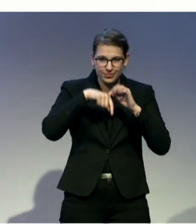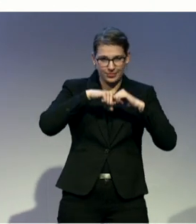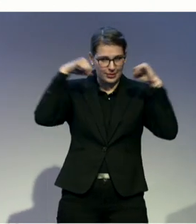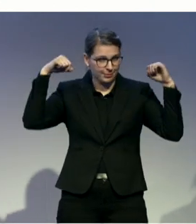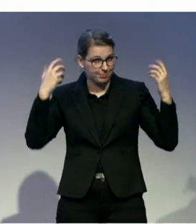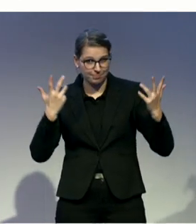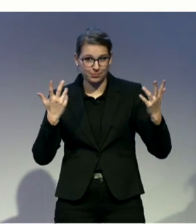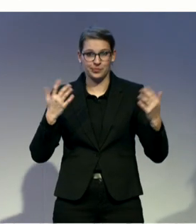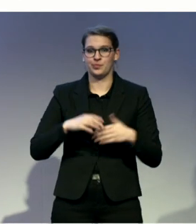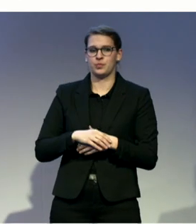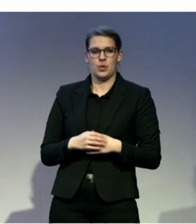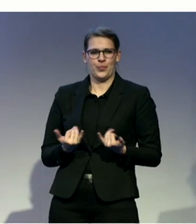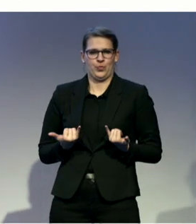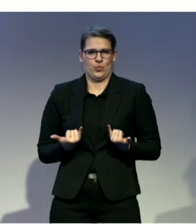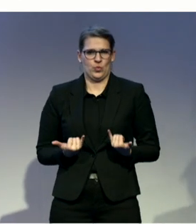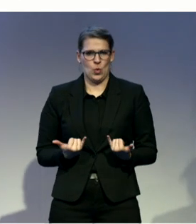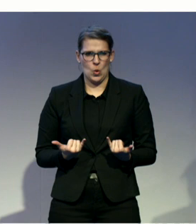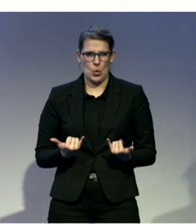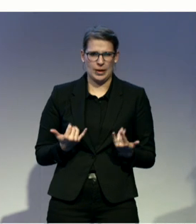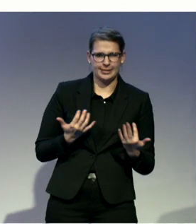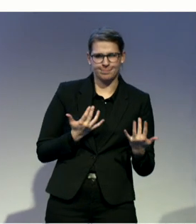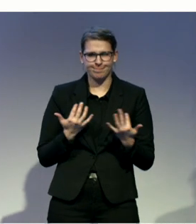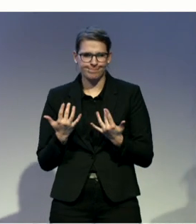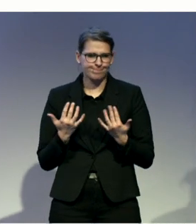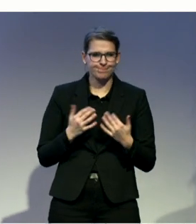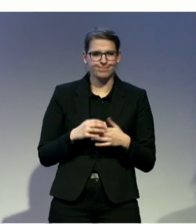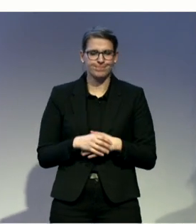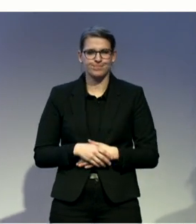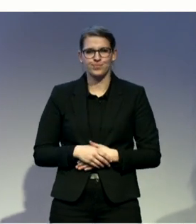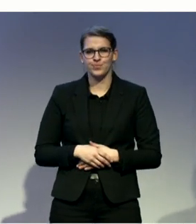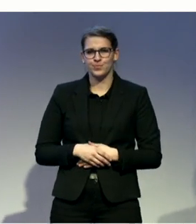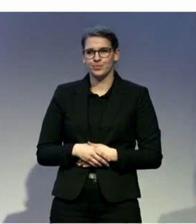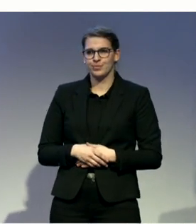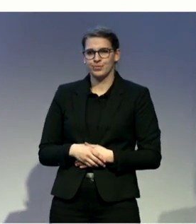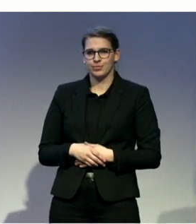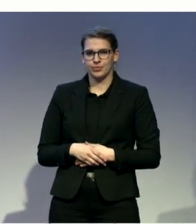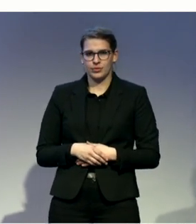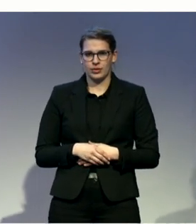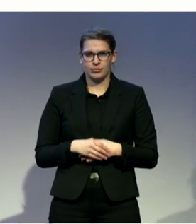I hope I can manage. Currently, there are over